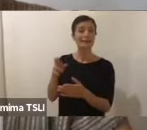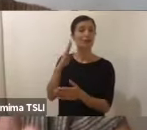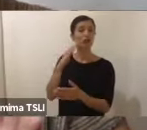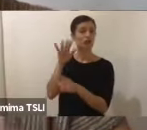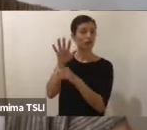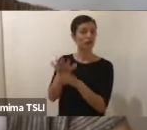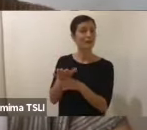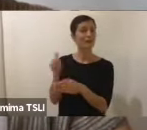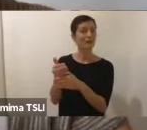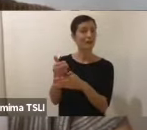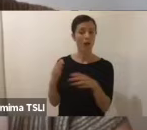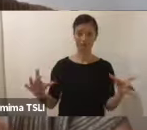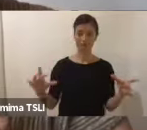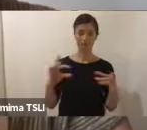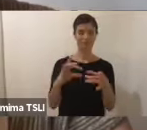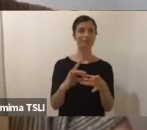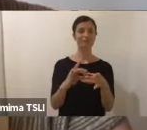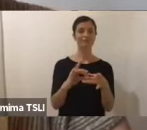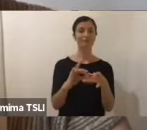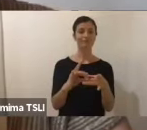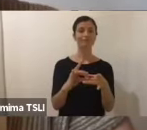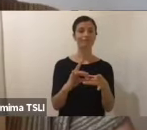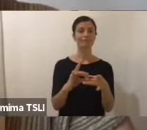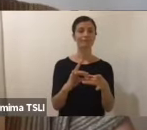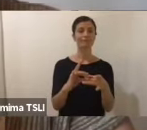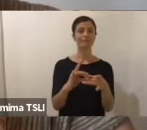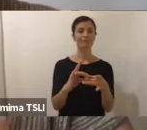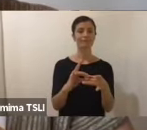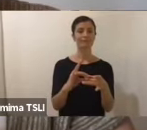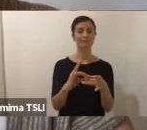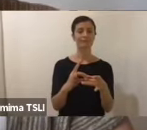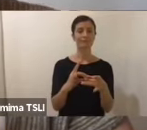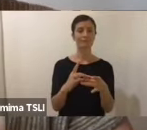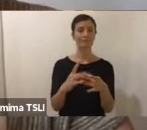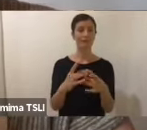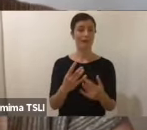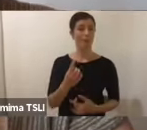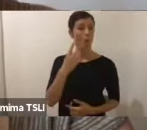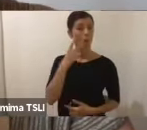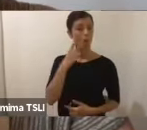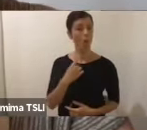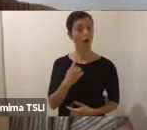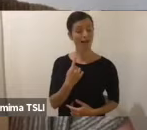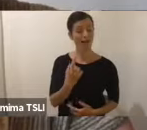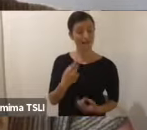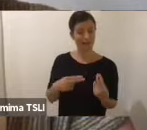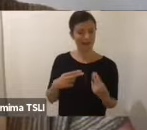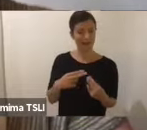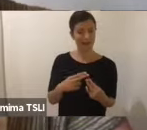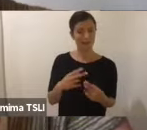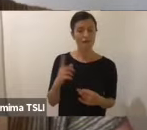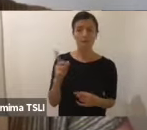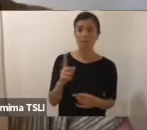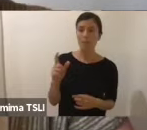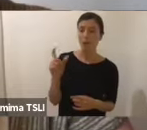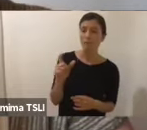to us or we don't actually have a lot of friends of color in our lives that can give us cues and i think that white people getting together